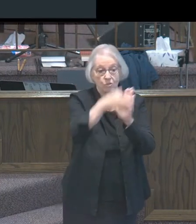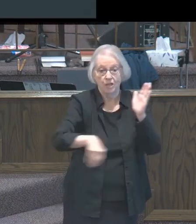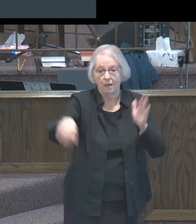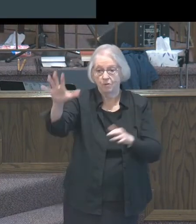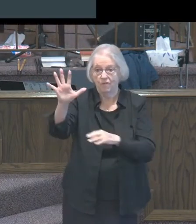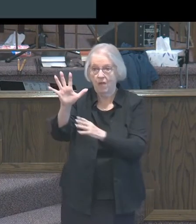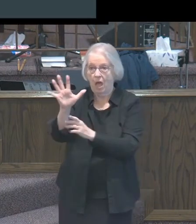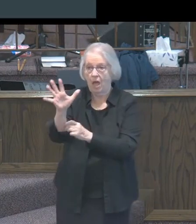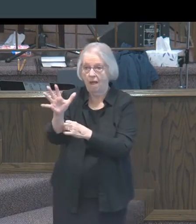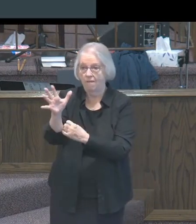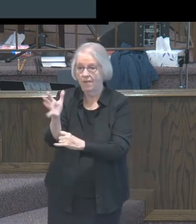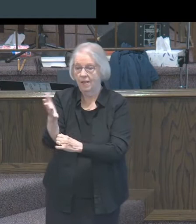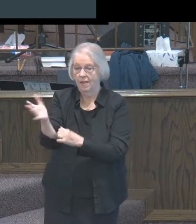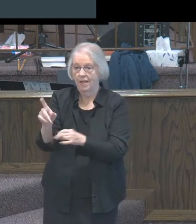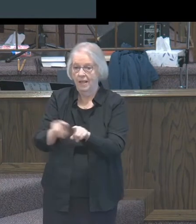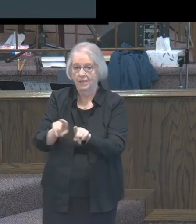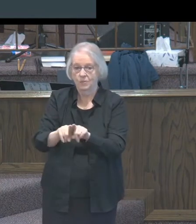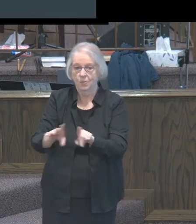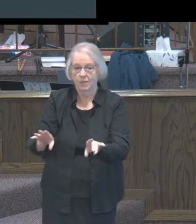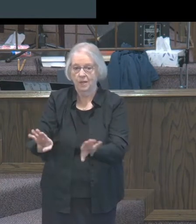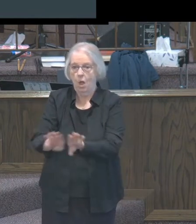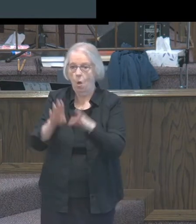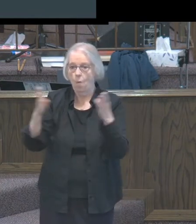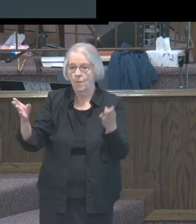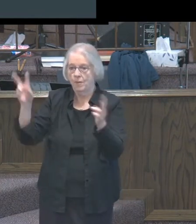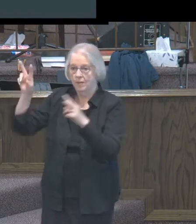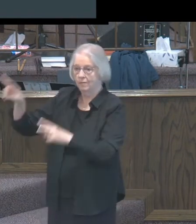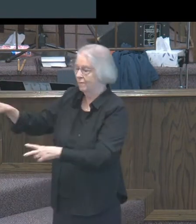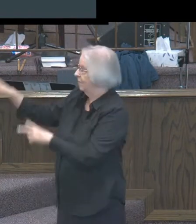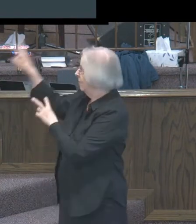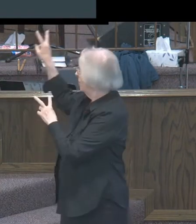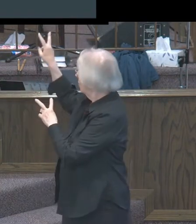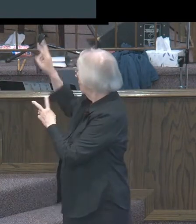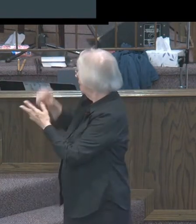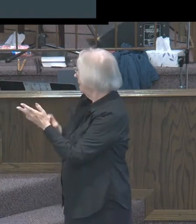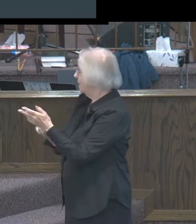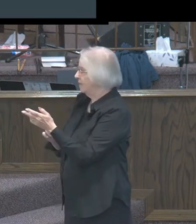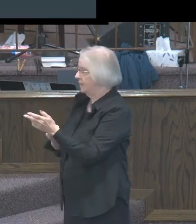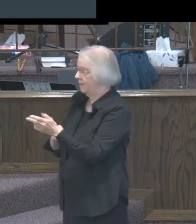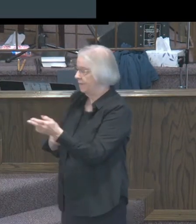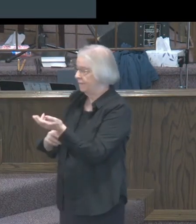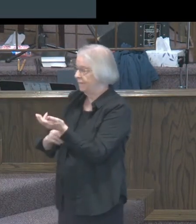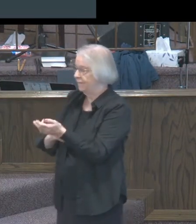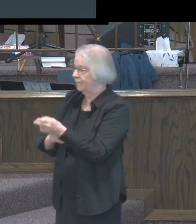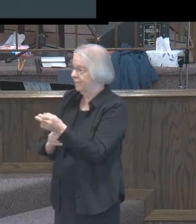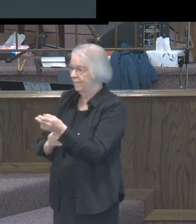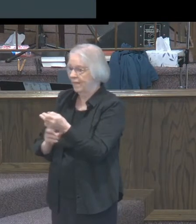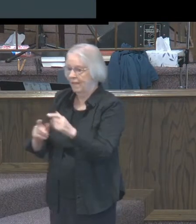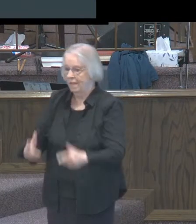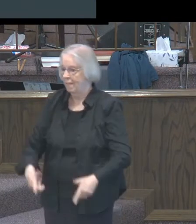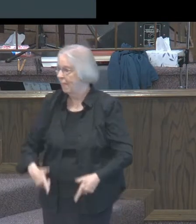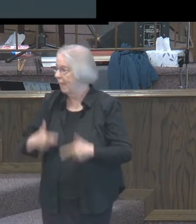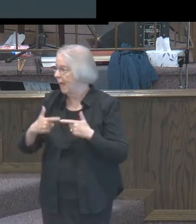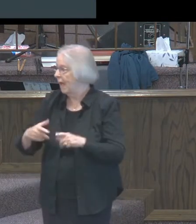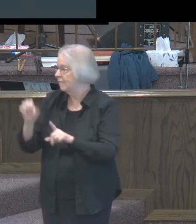as we open God's Word, and we begin to work through life situations that Jesus